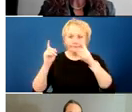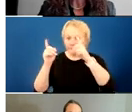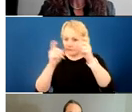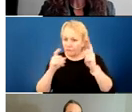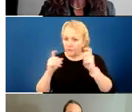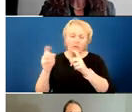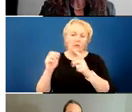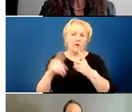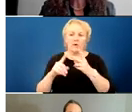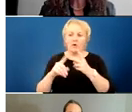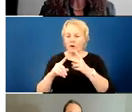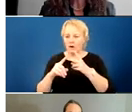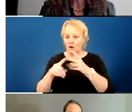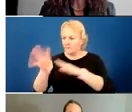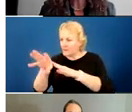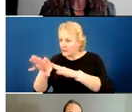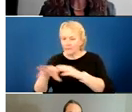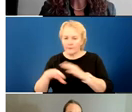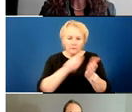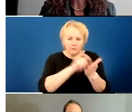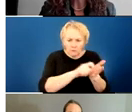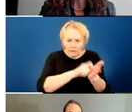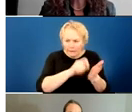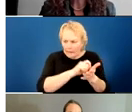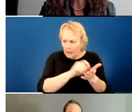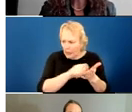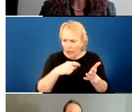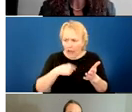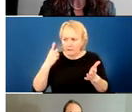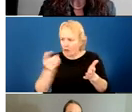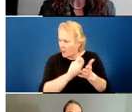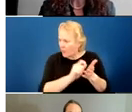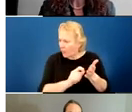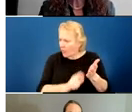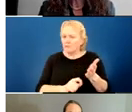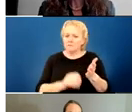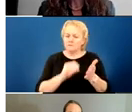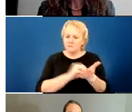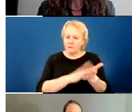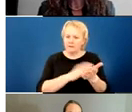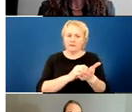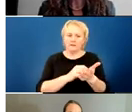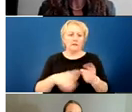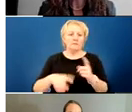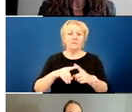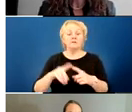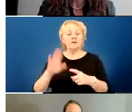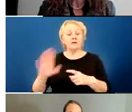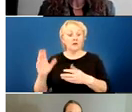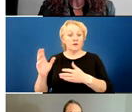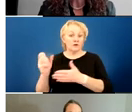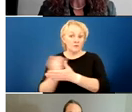photos, documentation, writing down, already kind of what's been damaged. Charge and bank account